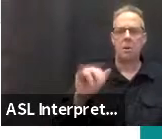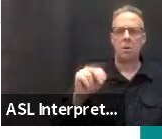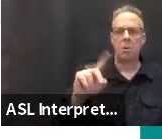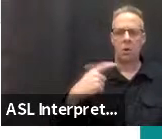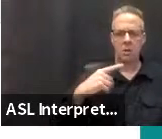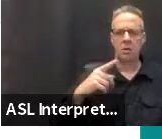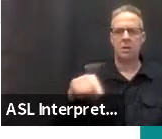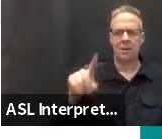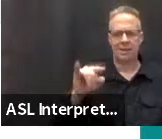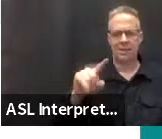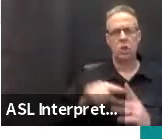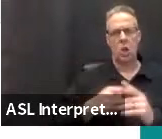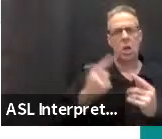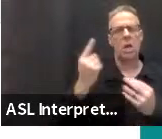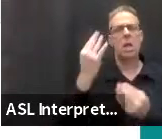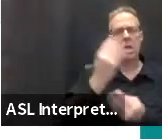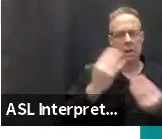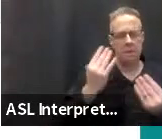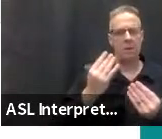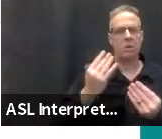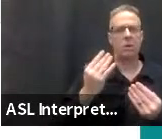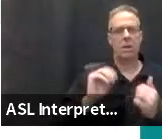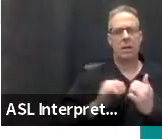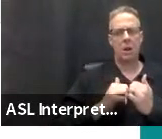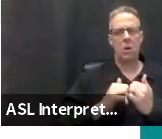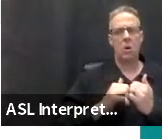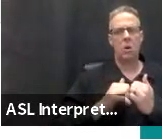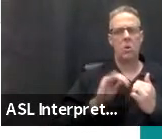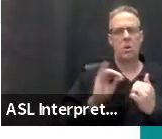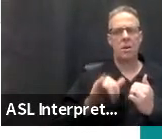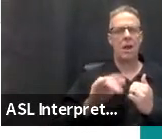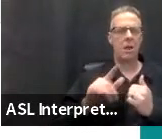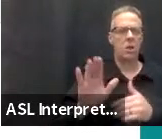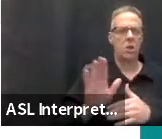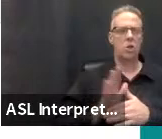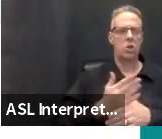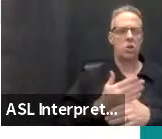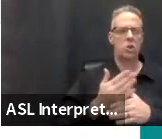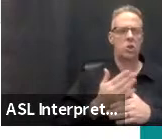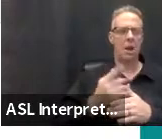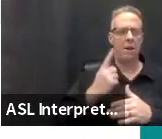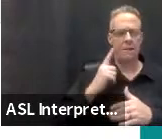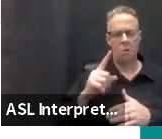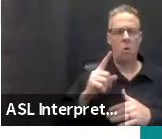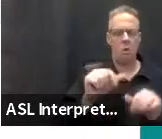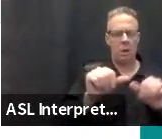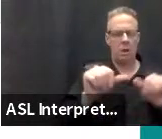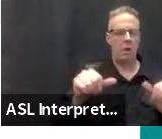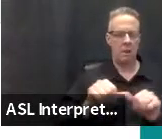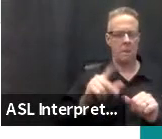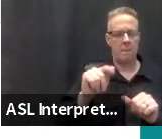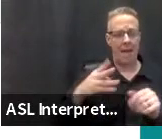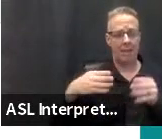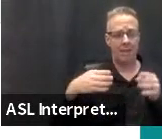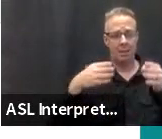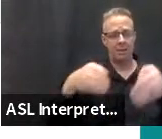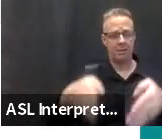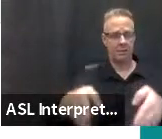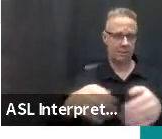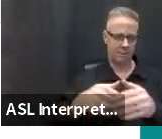get folks to start thinking about how the shared use path would land off of the bridge in this area, and so that was